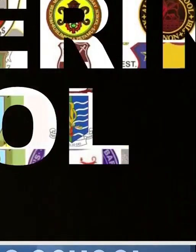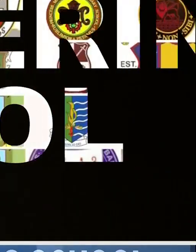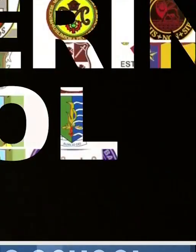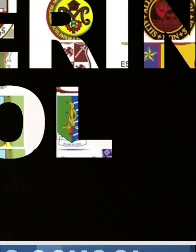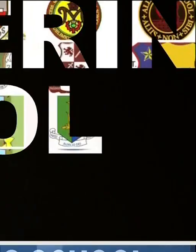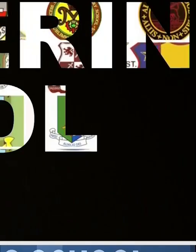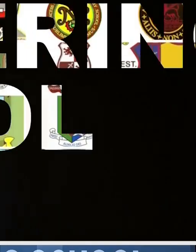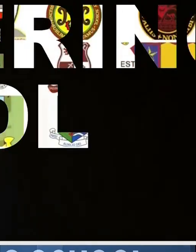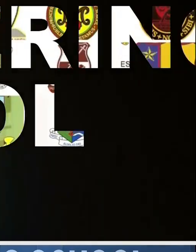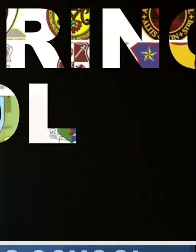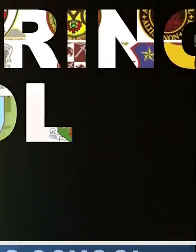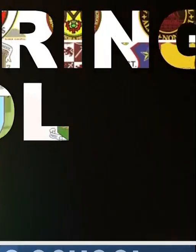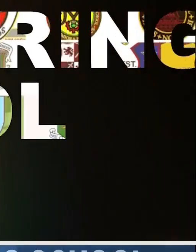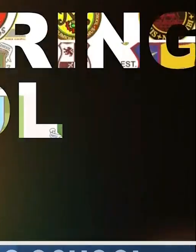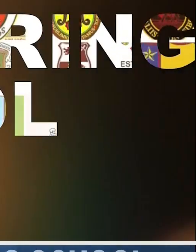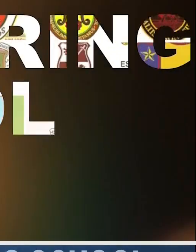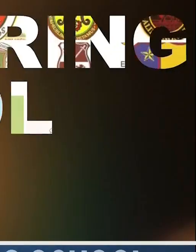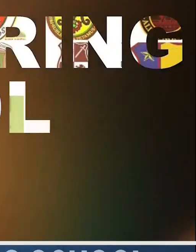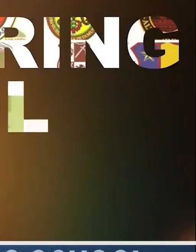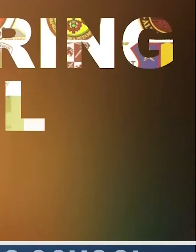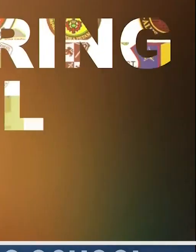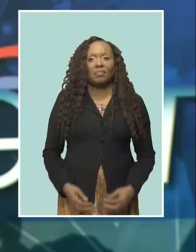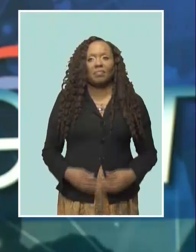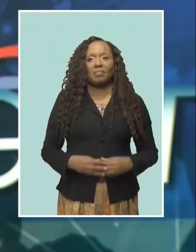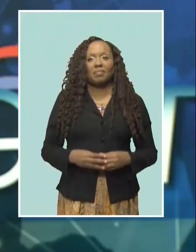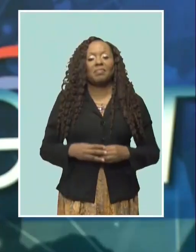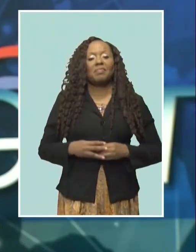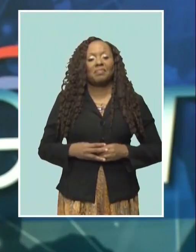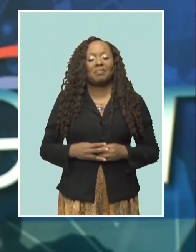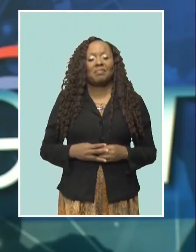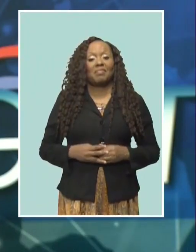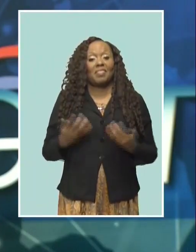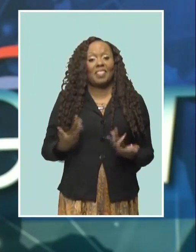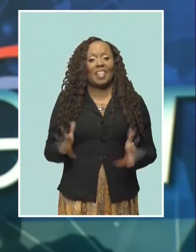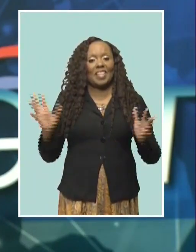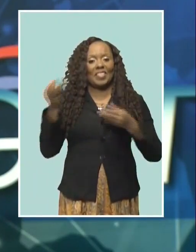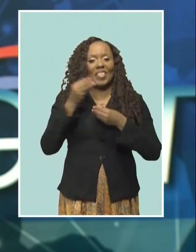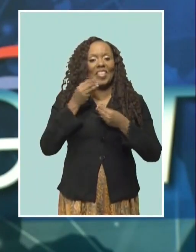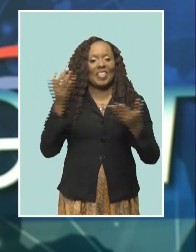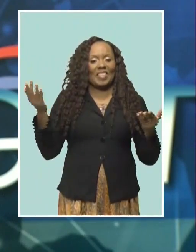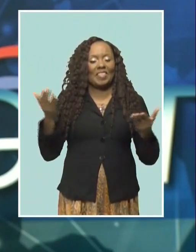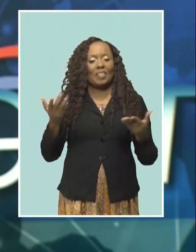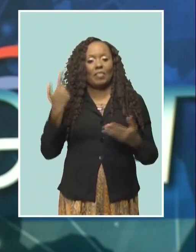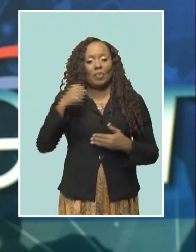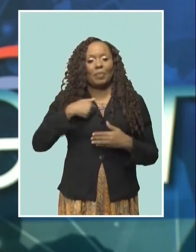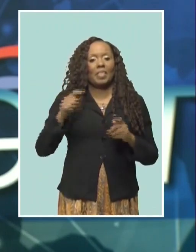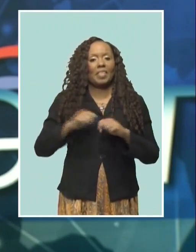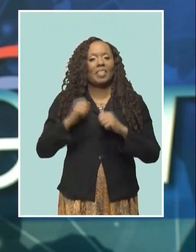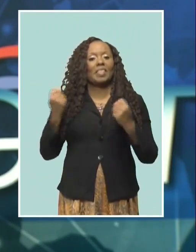repeated Mondays at 5:30 p.m. And